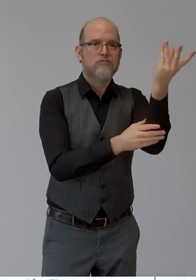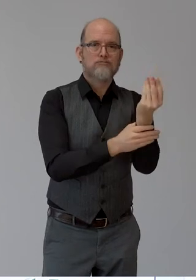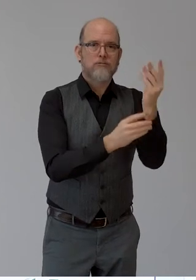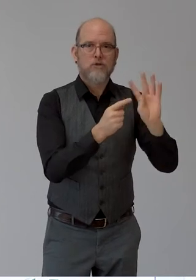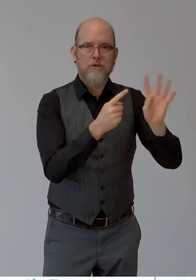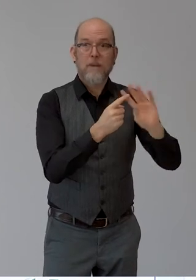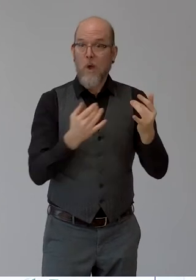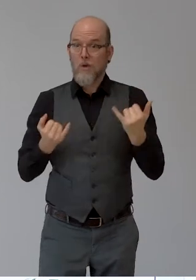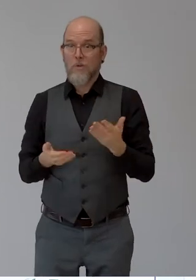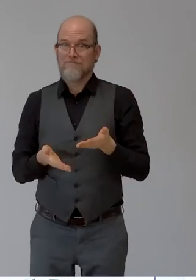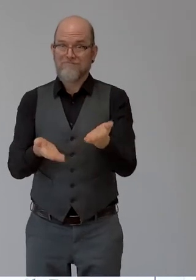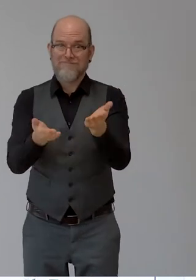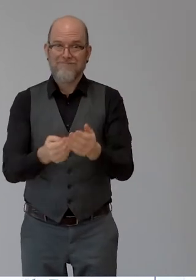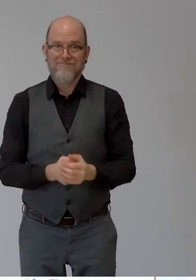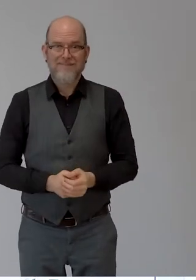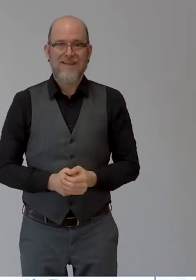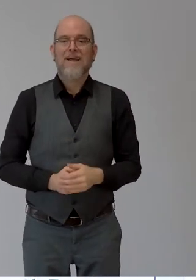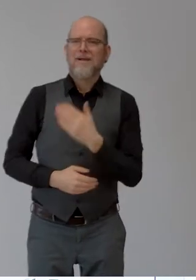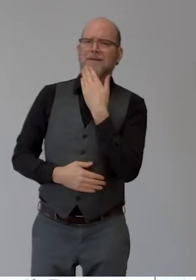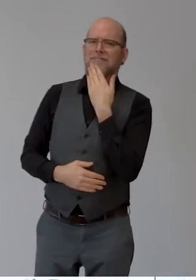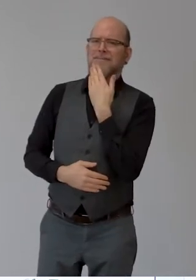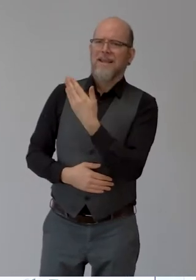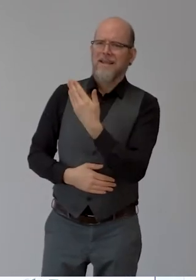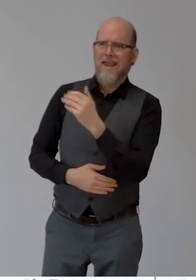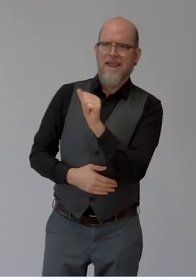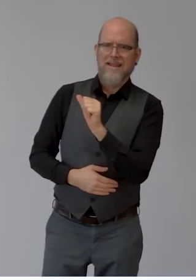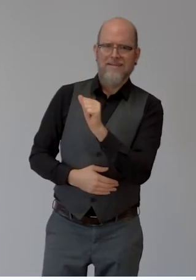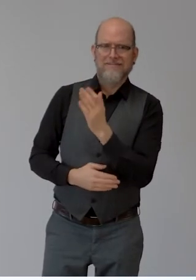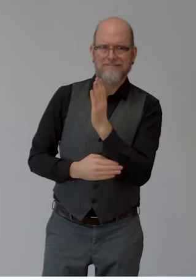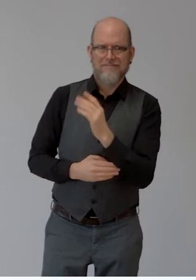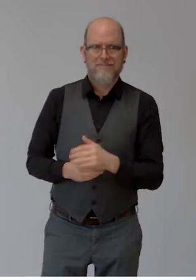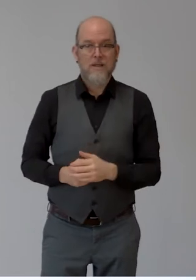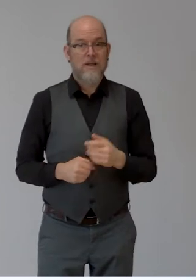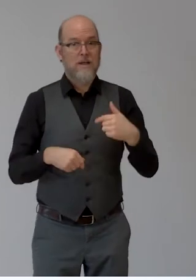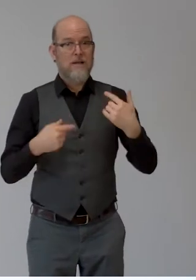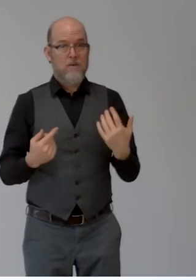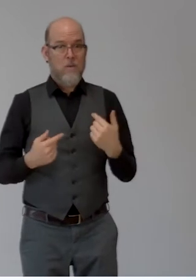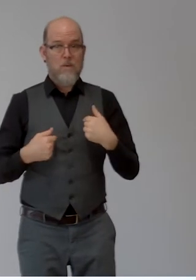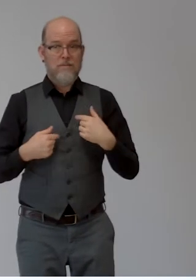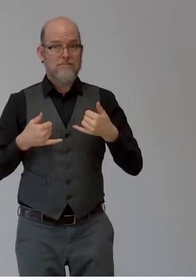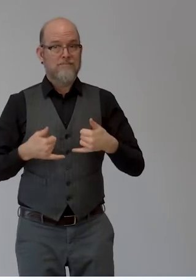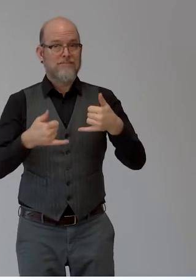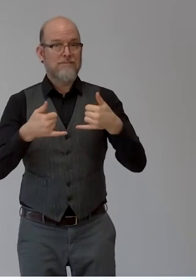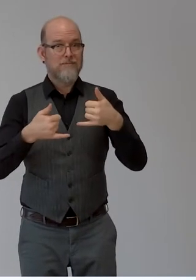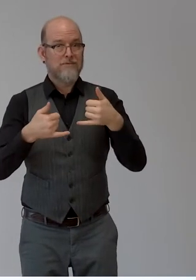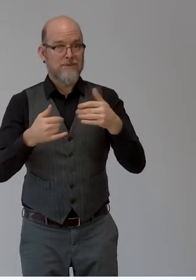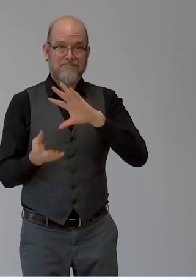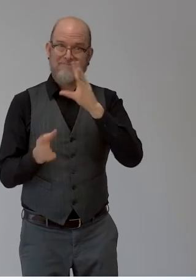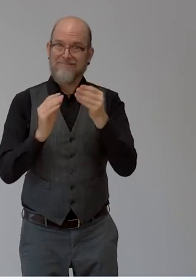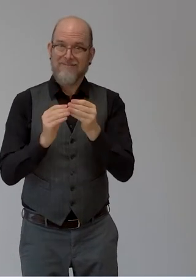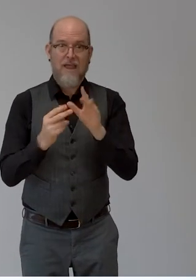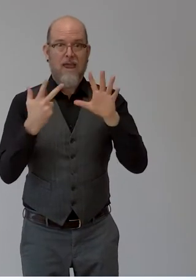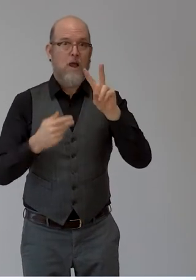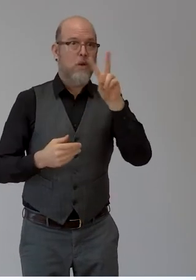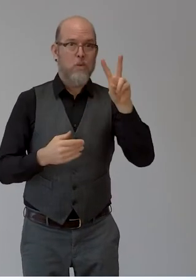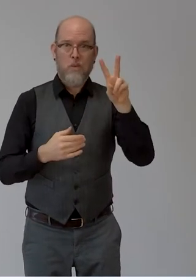Good morning and welcome to the third session of award videos. As you know, we have 82 winners this year, 10 policies